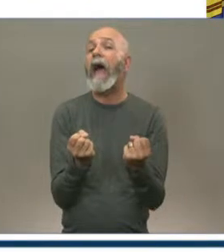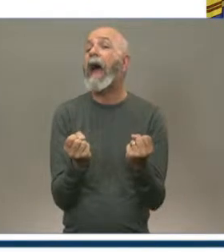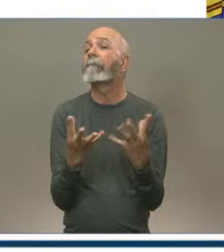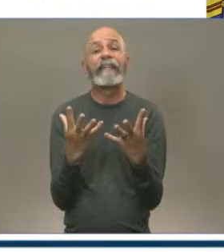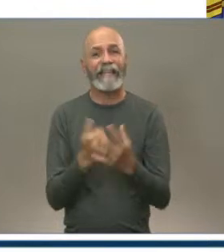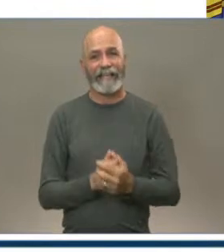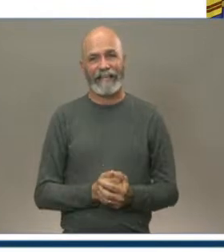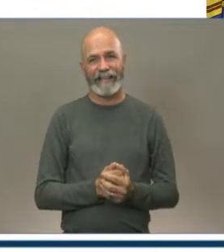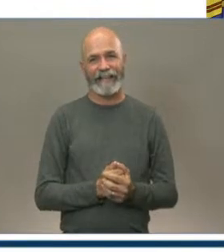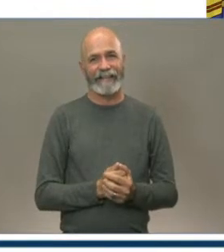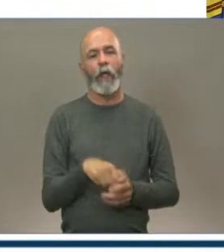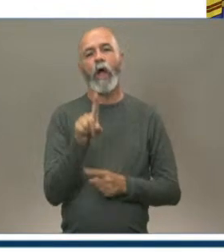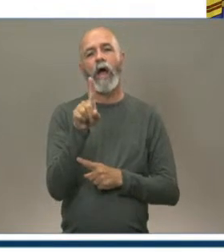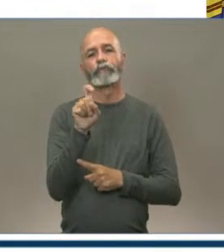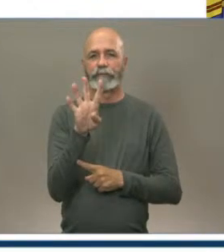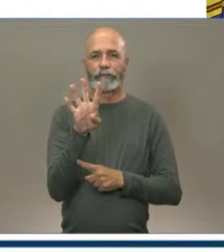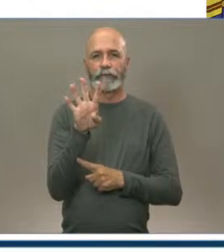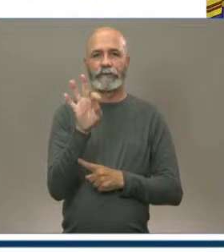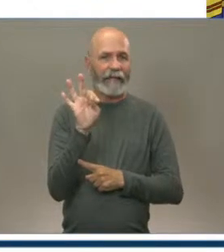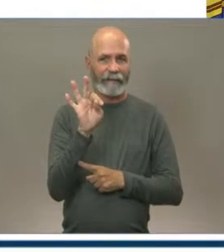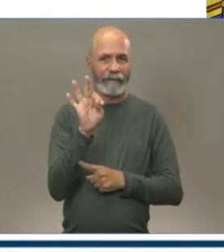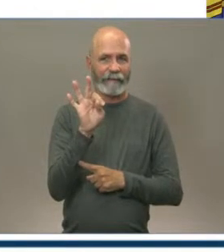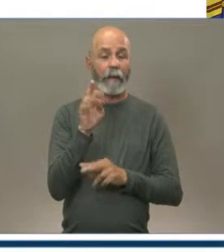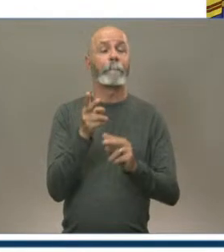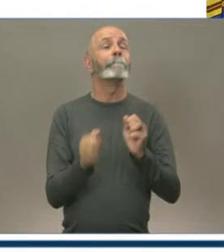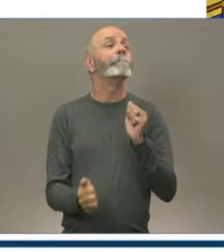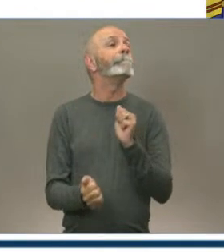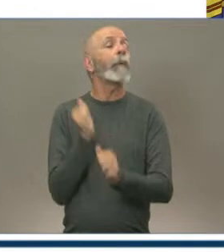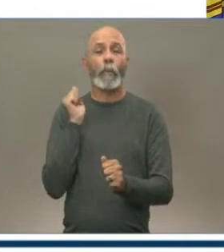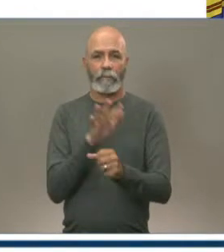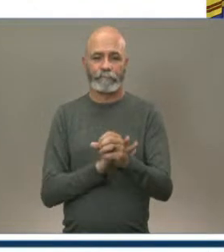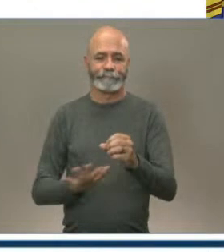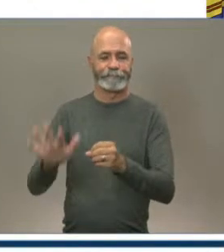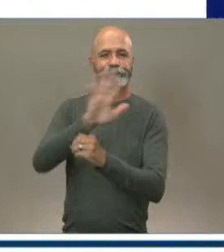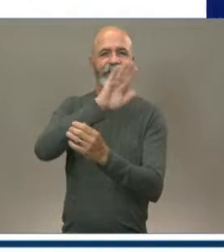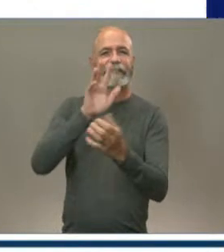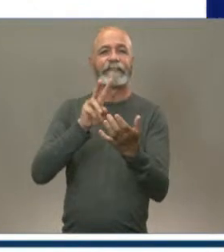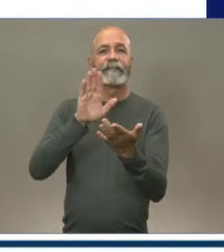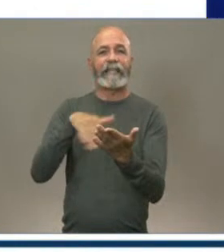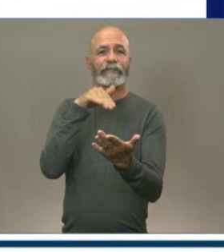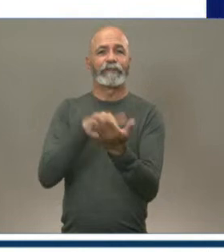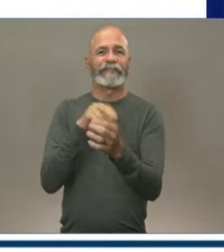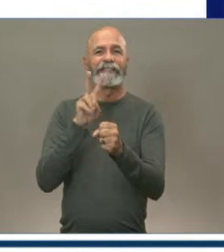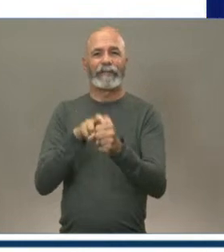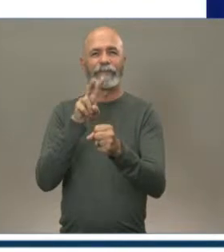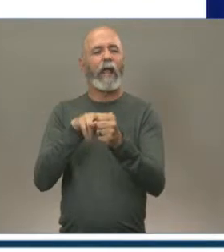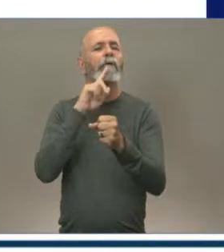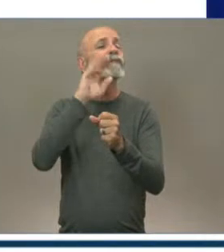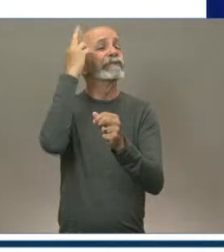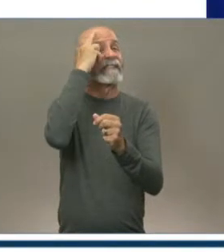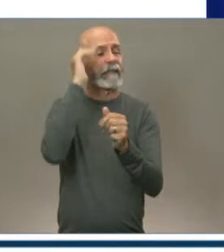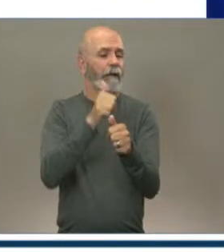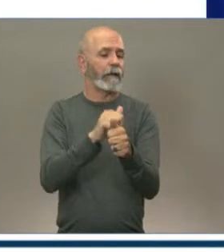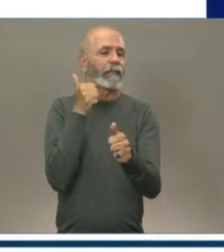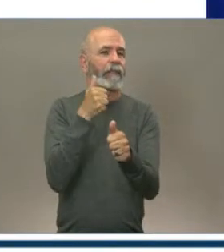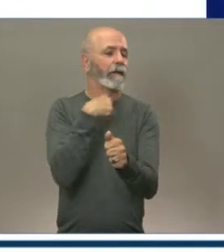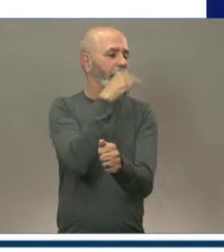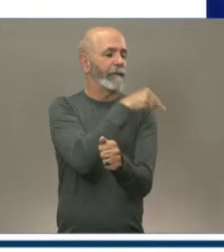Central Zone. Some of these cases are still from the backlog. We want to get that number down, but it's going to still take some